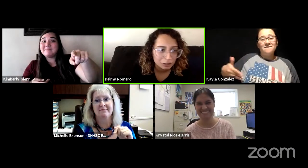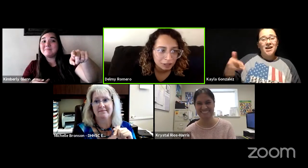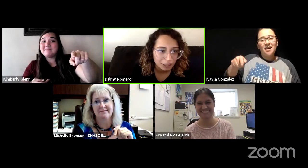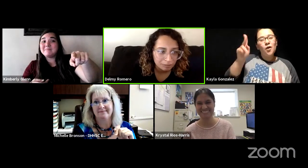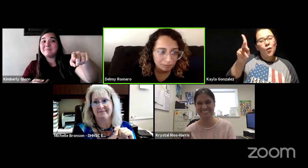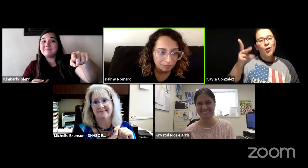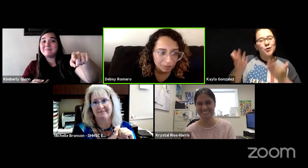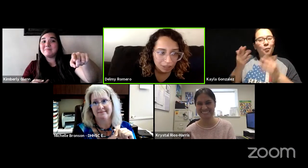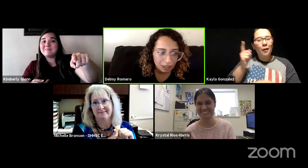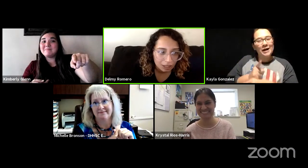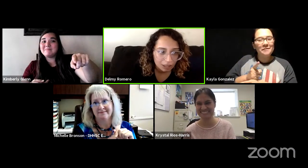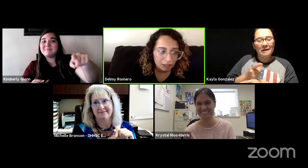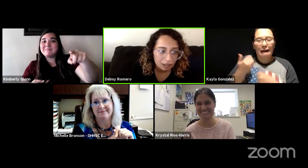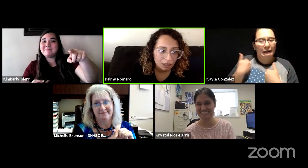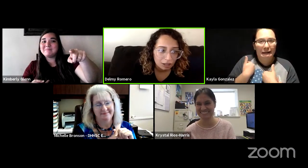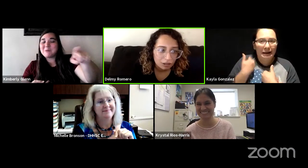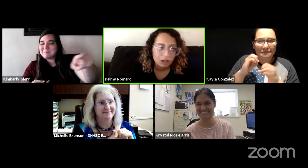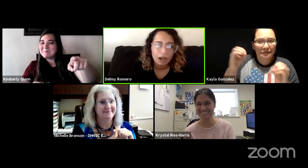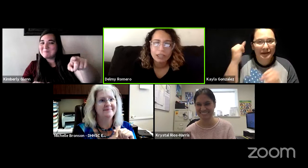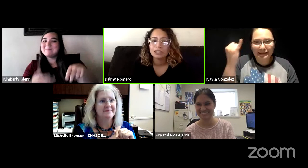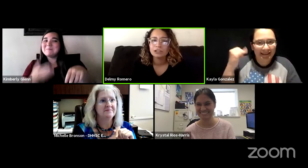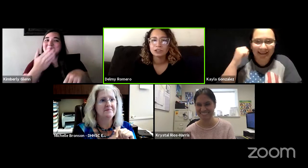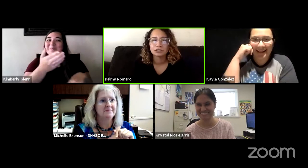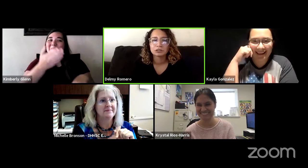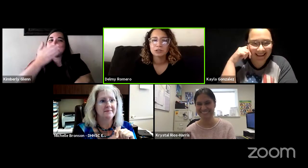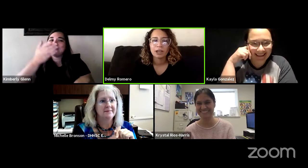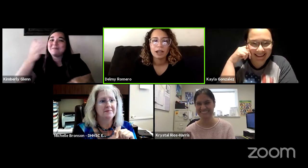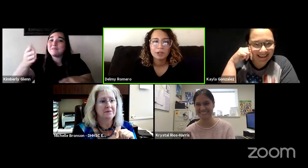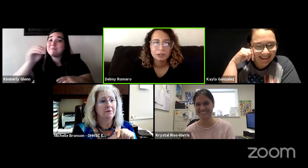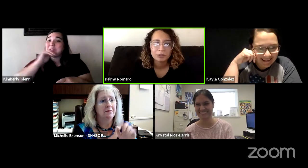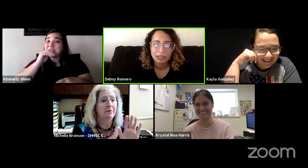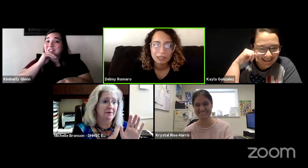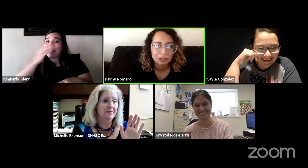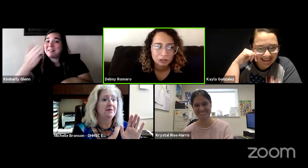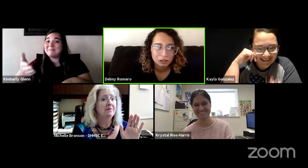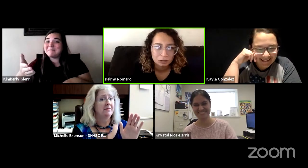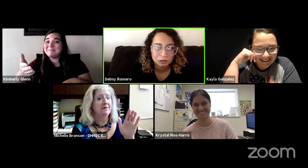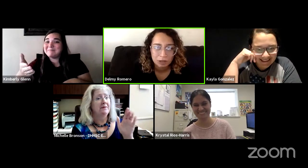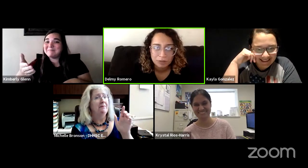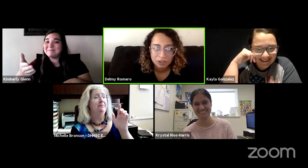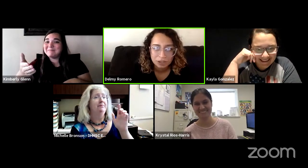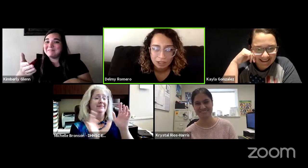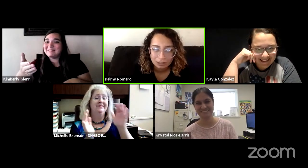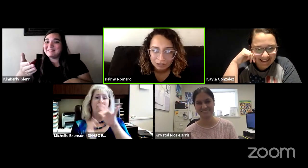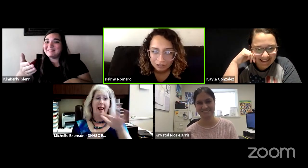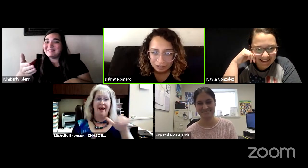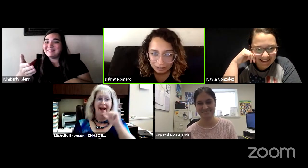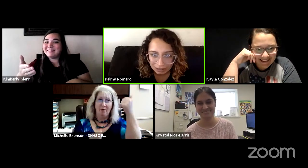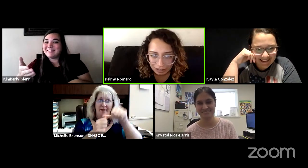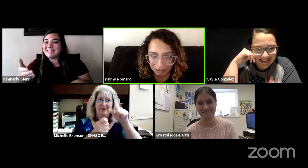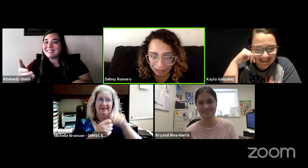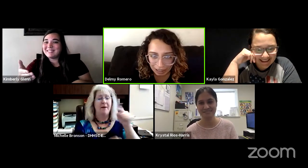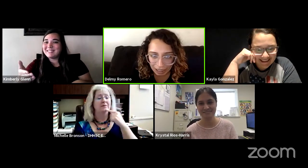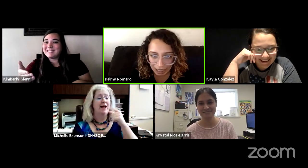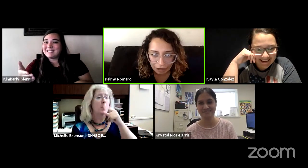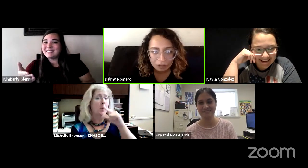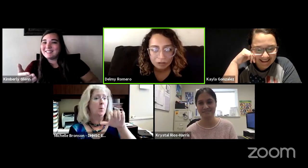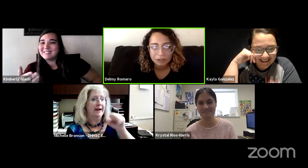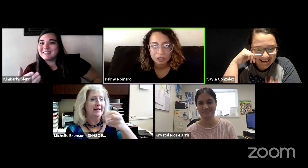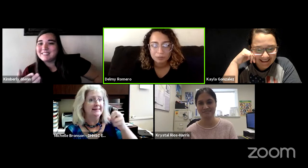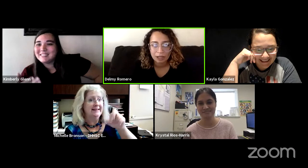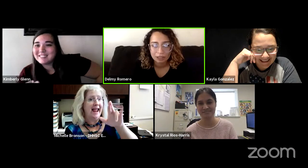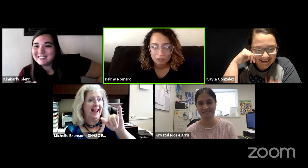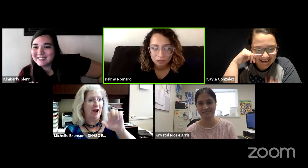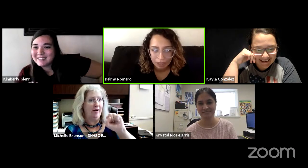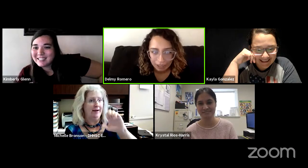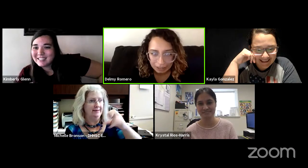Kayla, do you know the name? No, I think Crystal's right. I'm not sure, but I think Crystal's right. Michelle? I don't know if